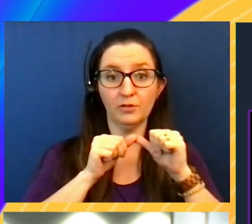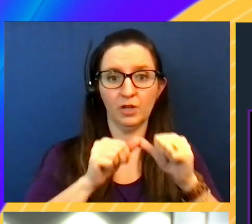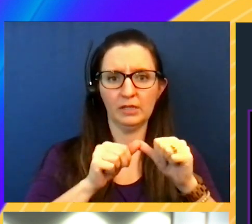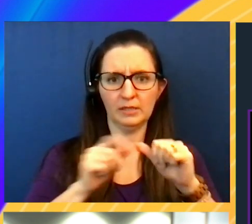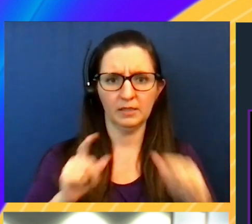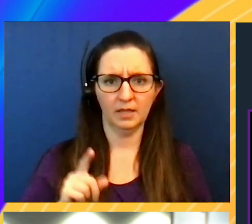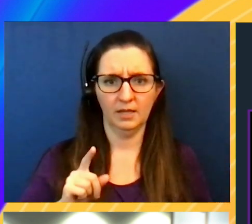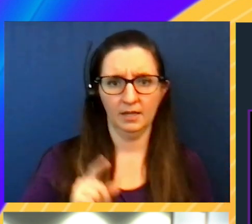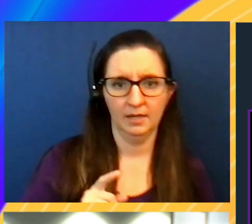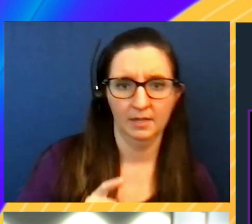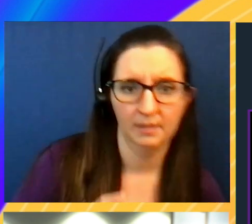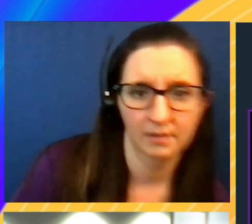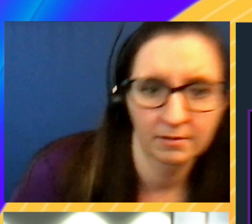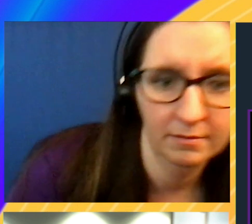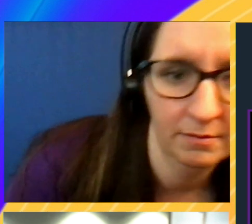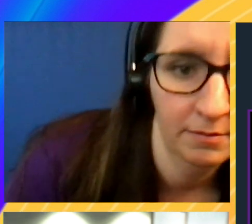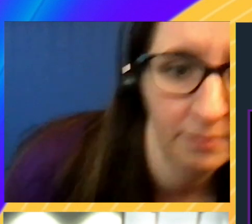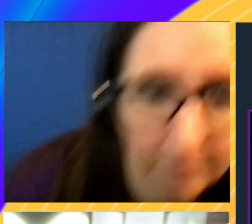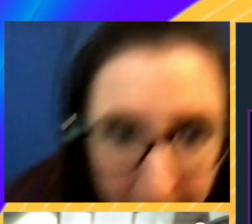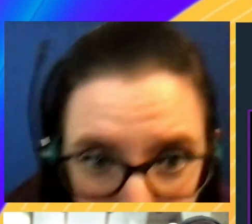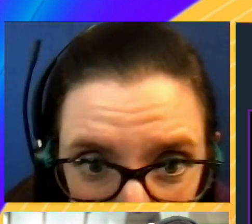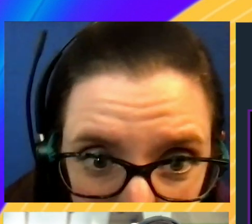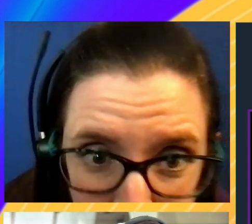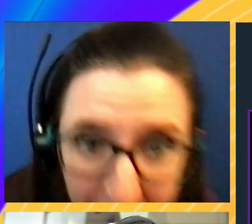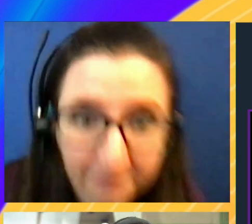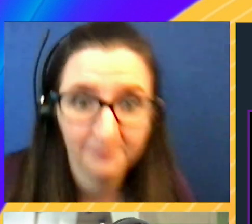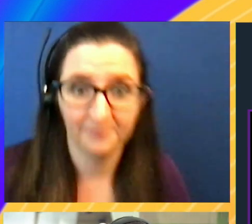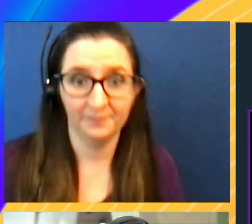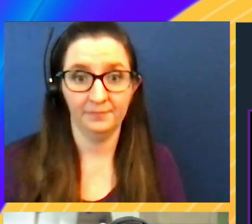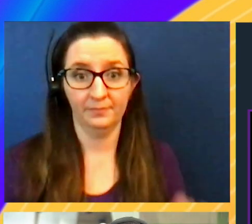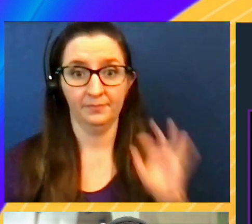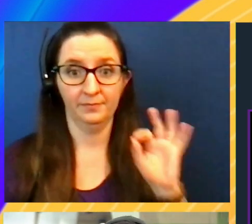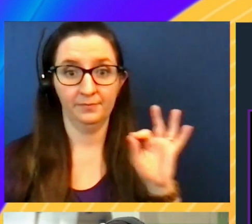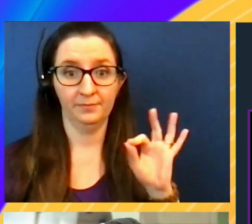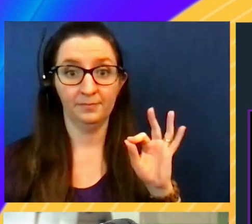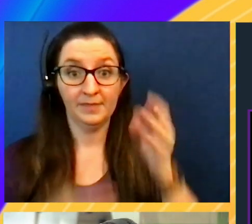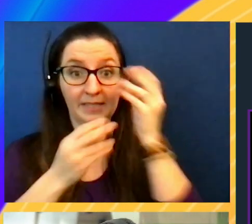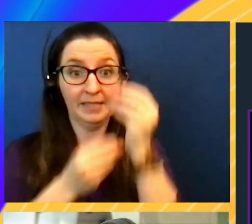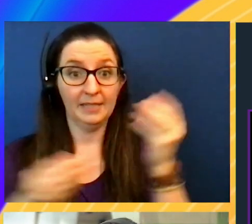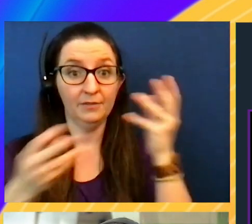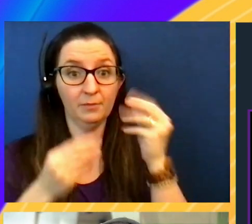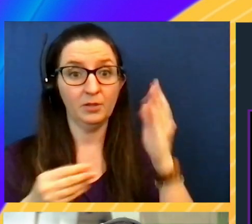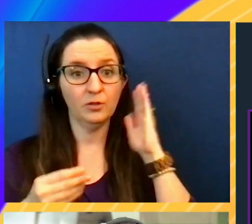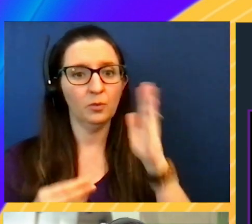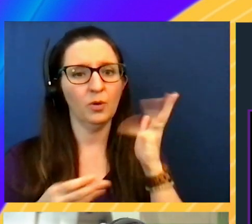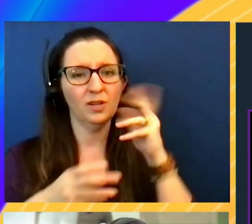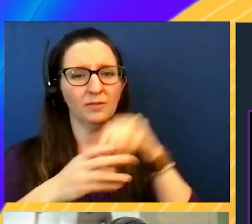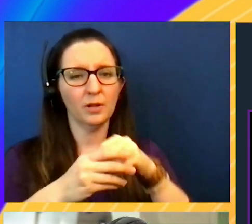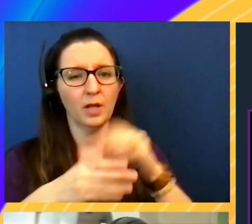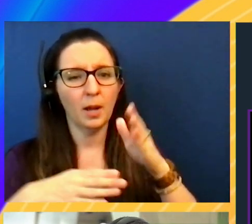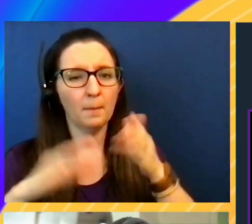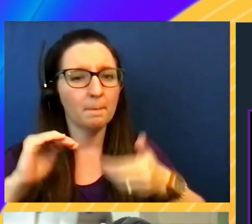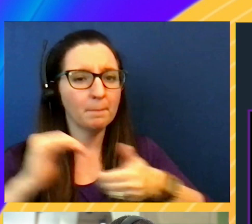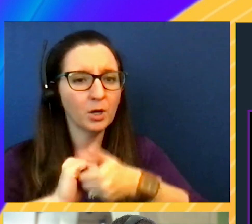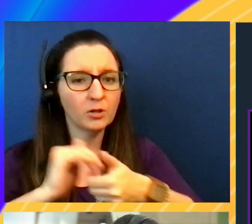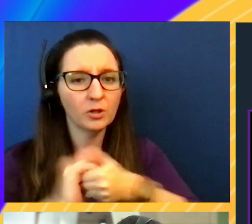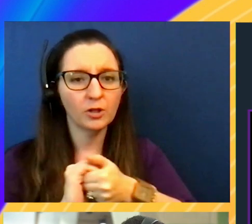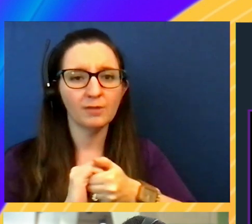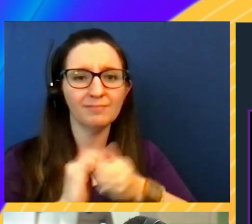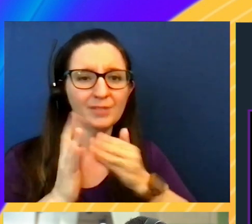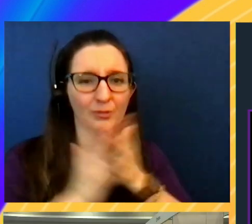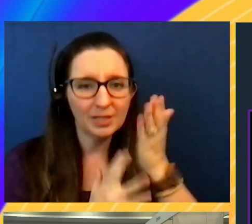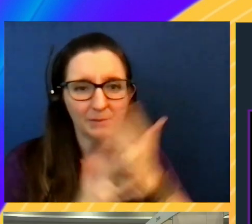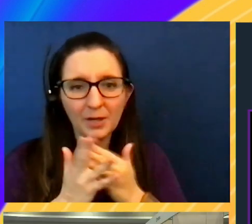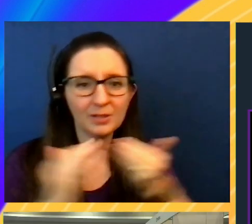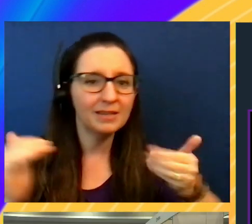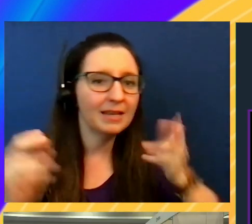holds all this together, that causes that cross-pollination, is this partnership, engagement, transparency that creates this culture of